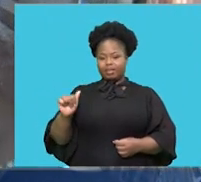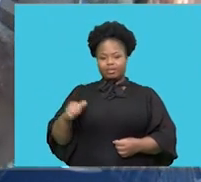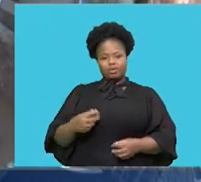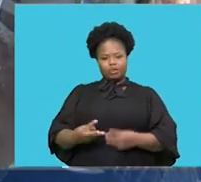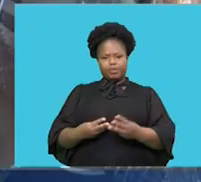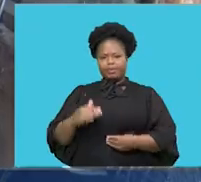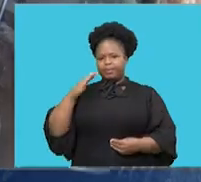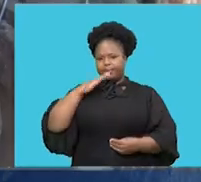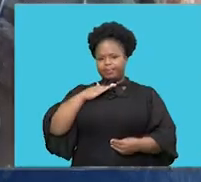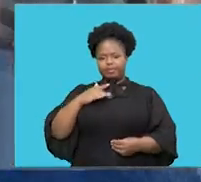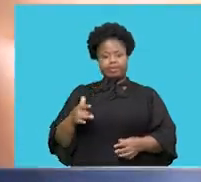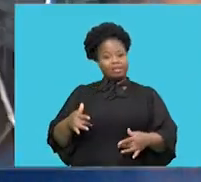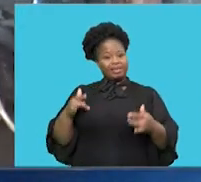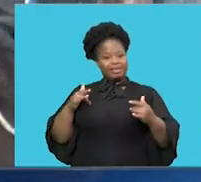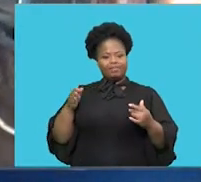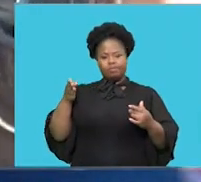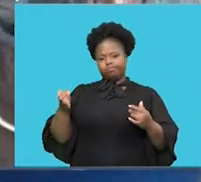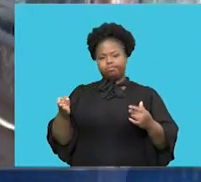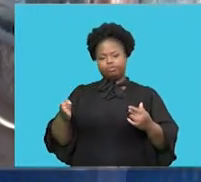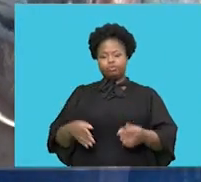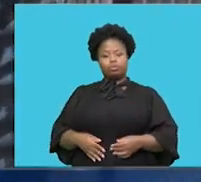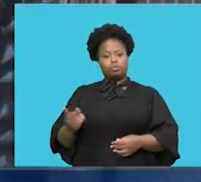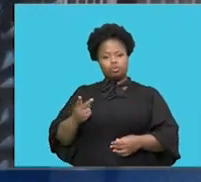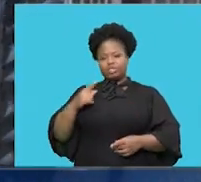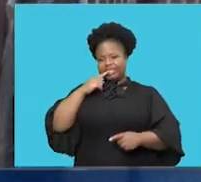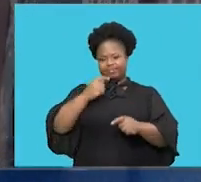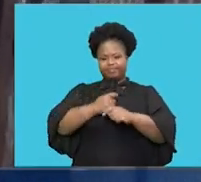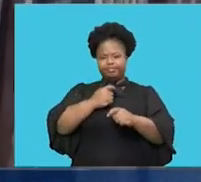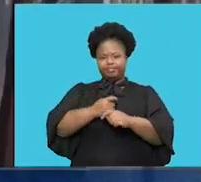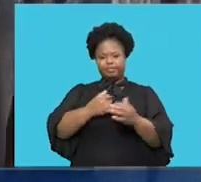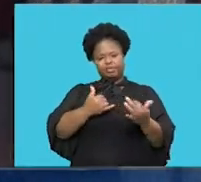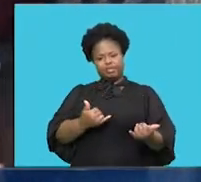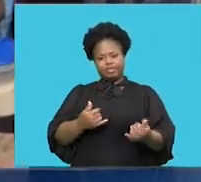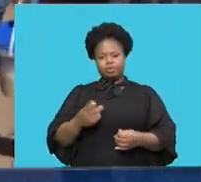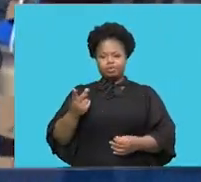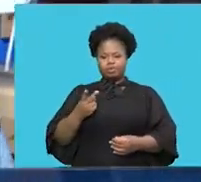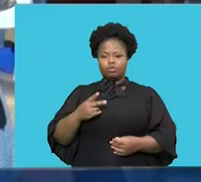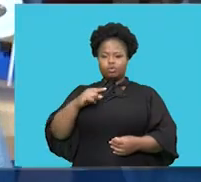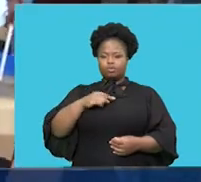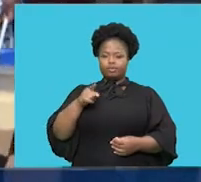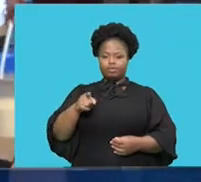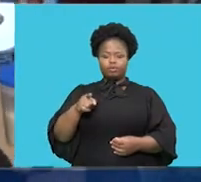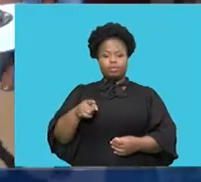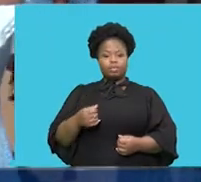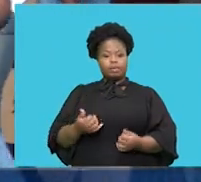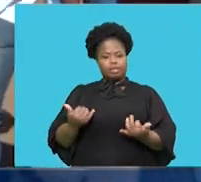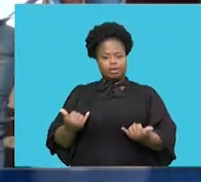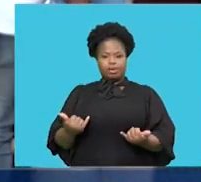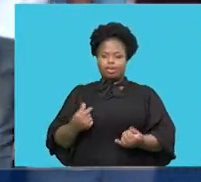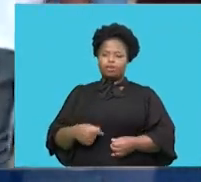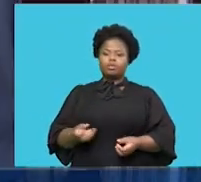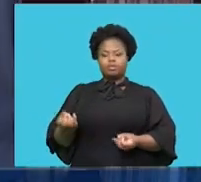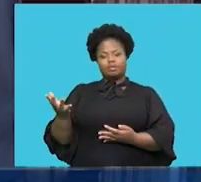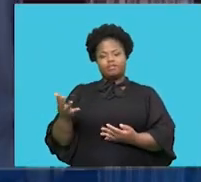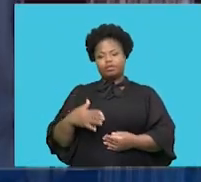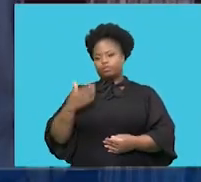a dula mohlong wa fatsheng o ka bang bophara ba mitara e le nngwe moo le lehlaba phio le neng le seyo. O fuwe